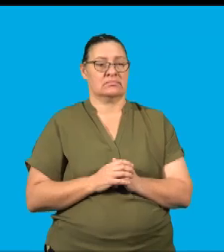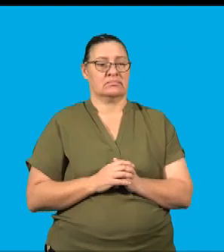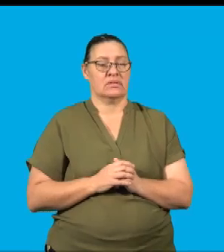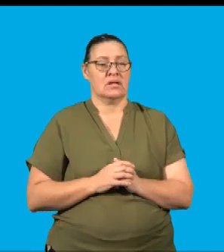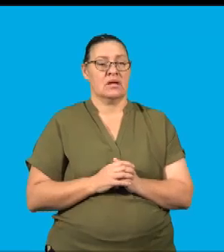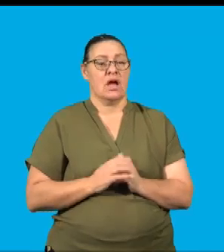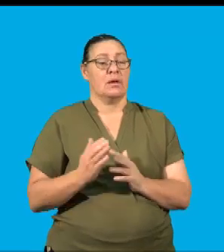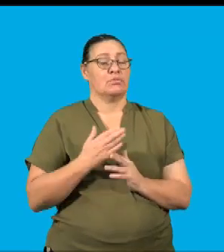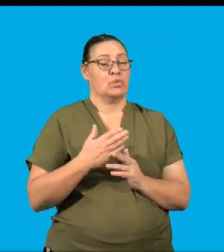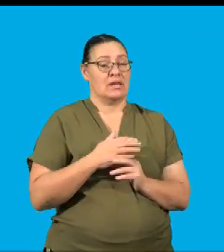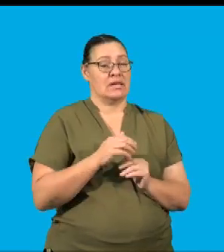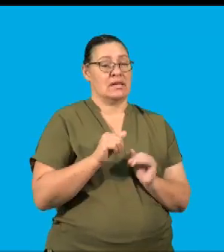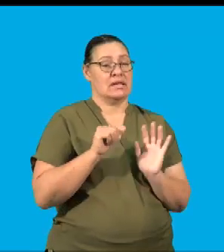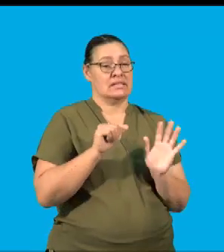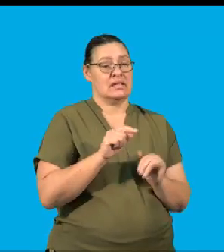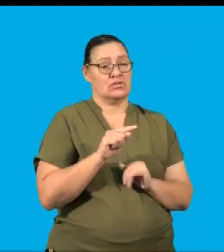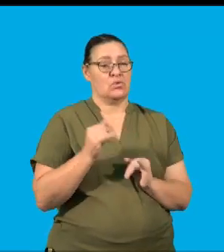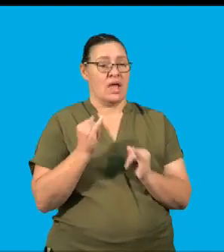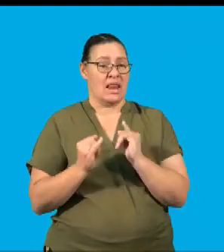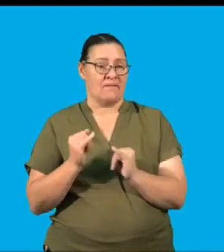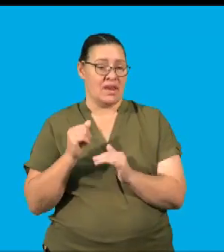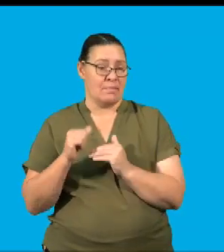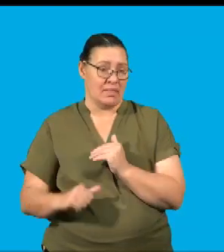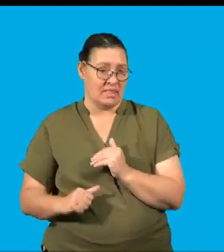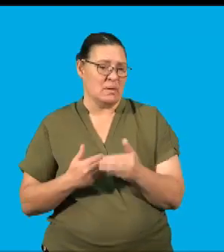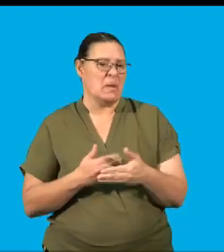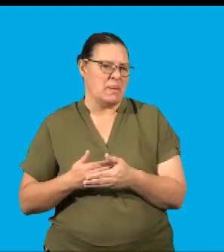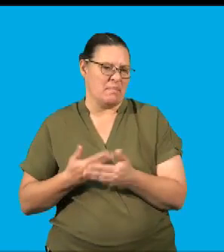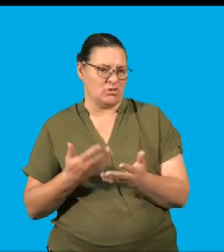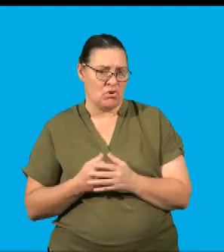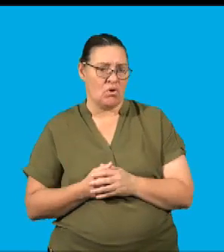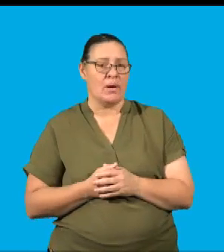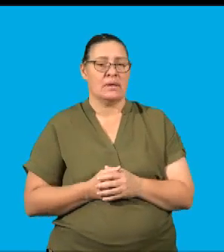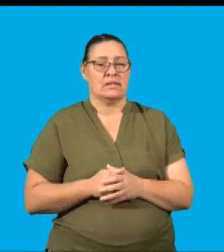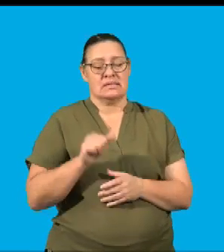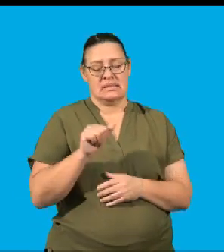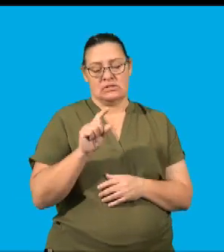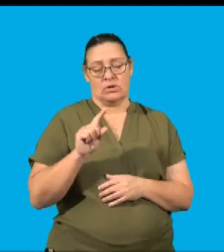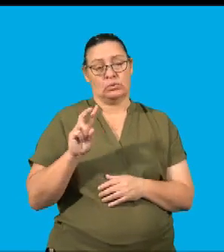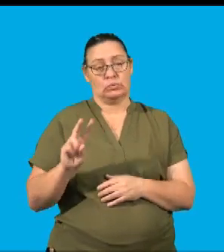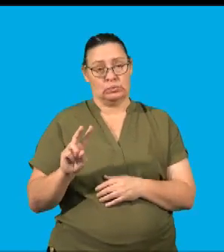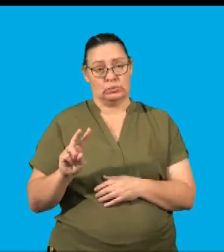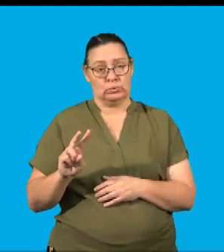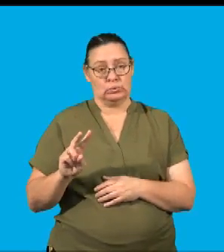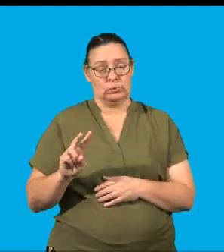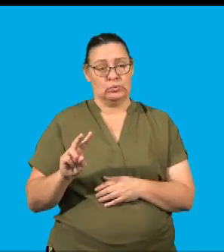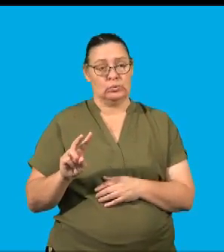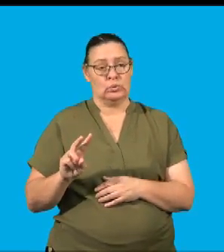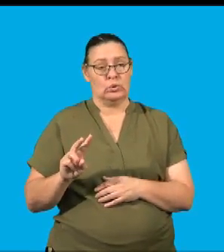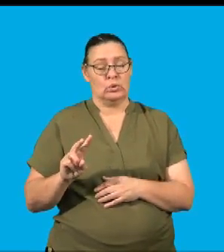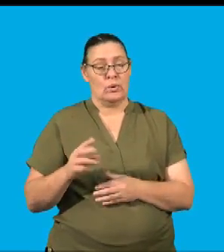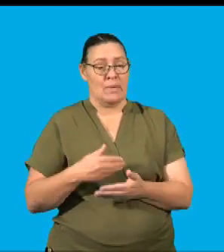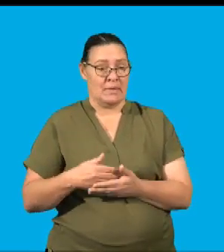1,218. People between 6 is actually babies here. 6 and 11 months old, there were 612